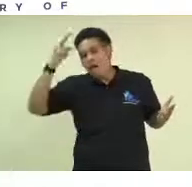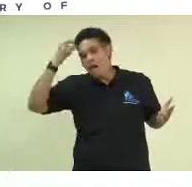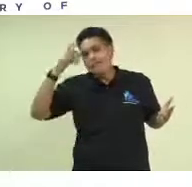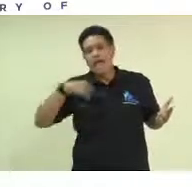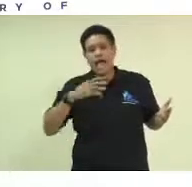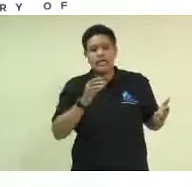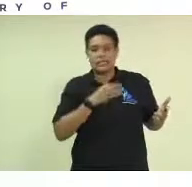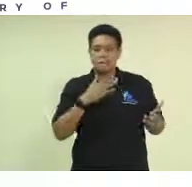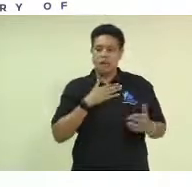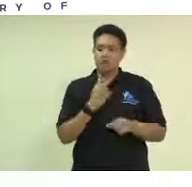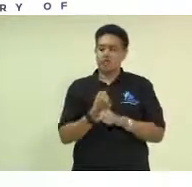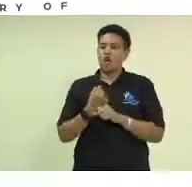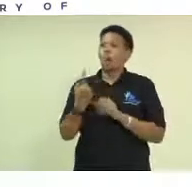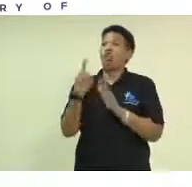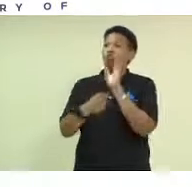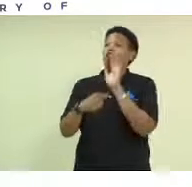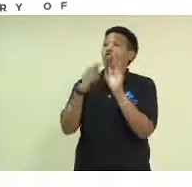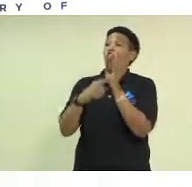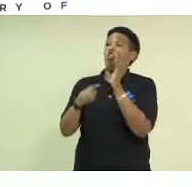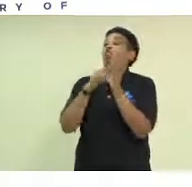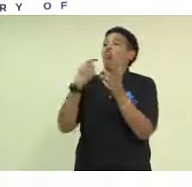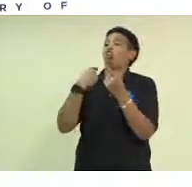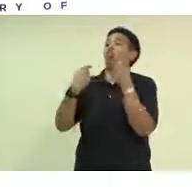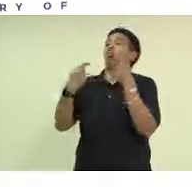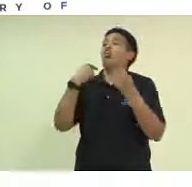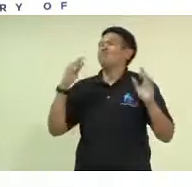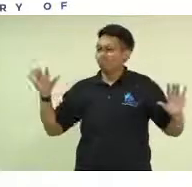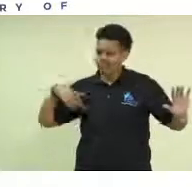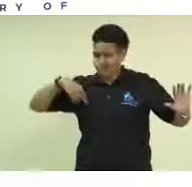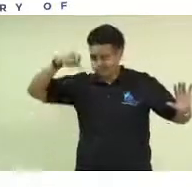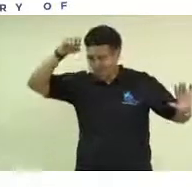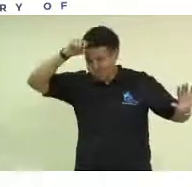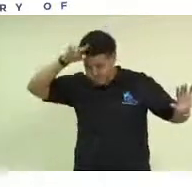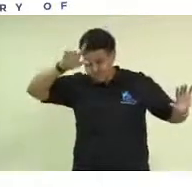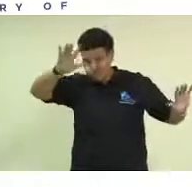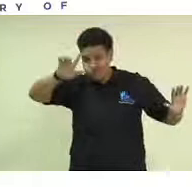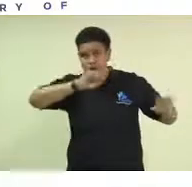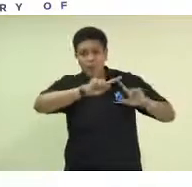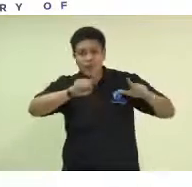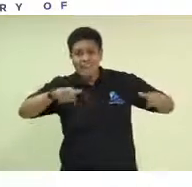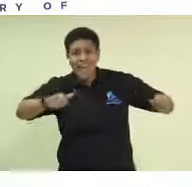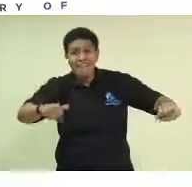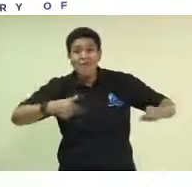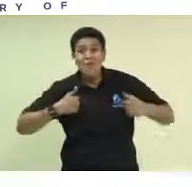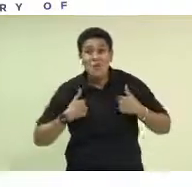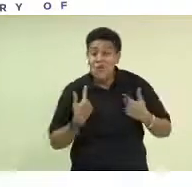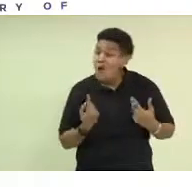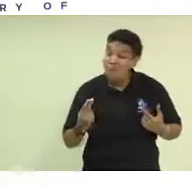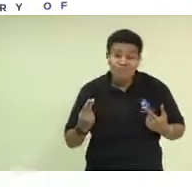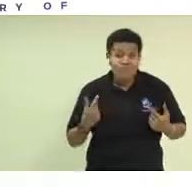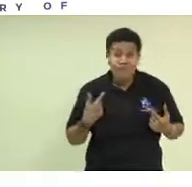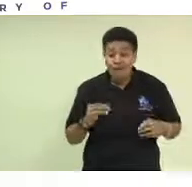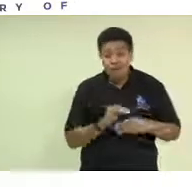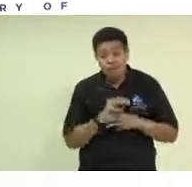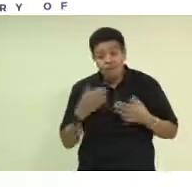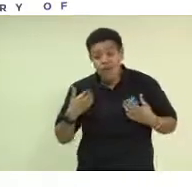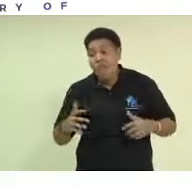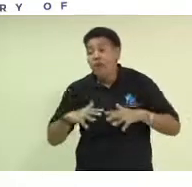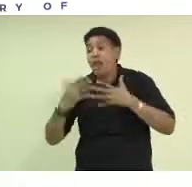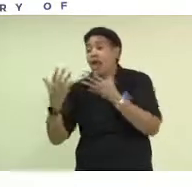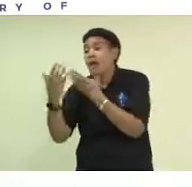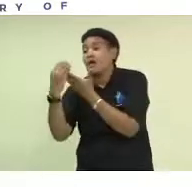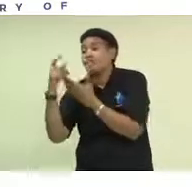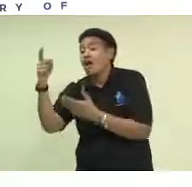nature of the job. But this effort has been an effort far beyond us. I mean, the Ministry of Health, a lot of it